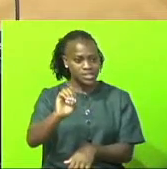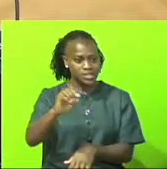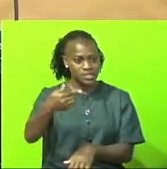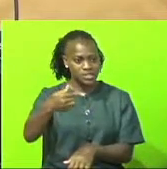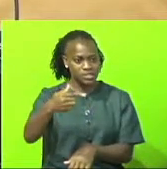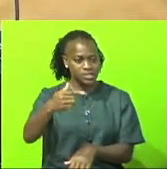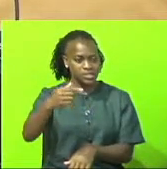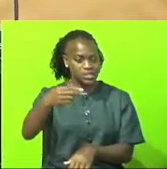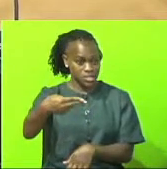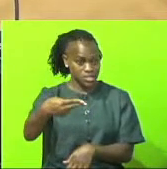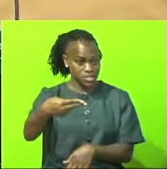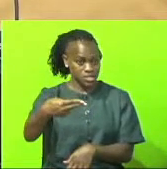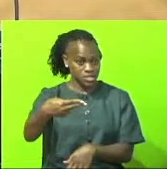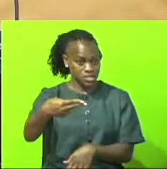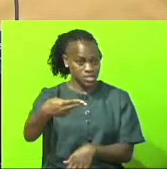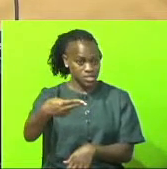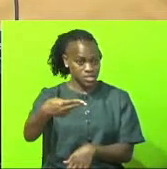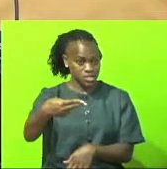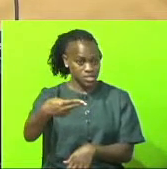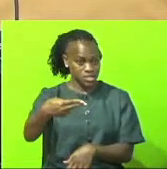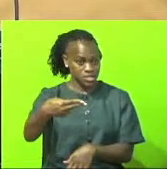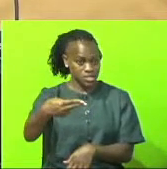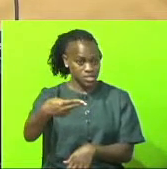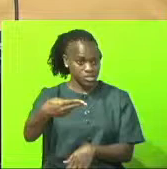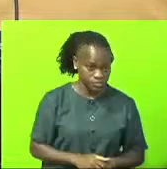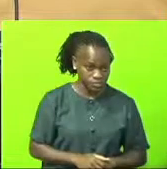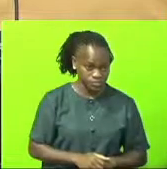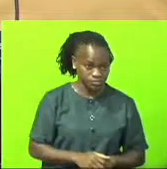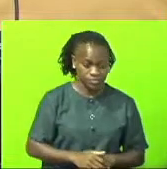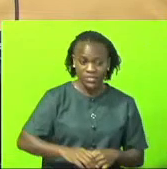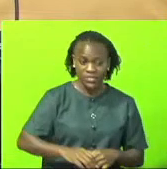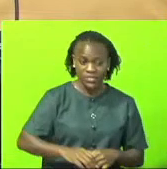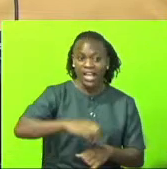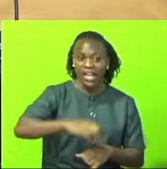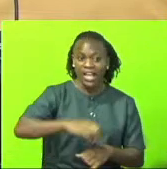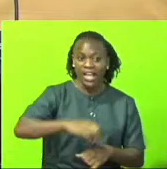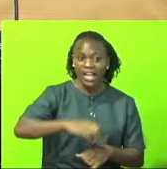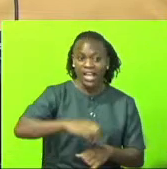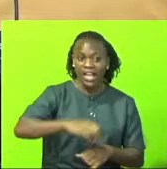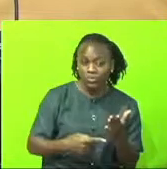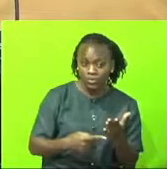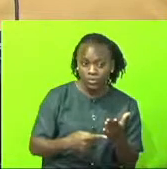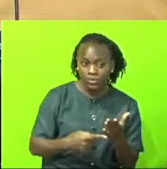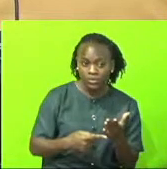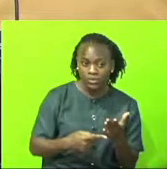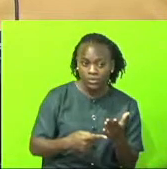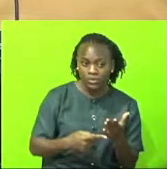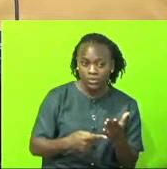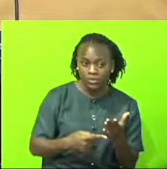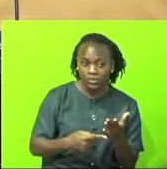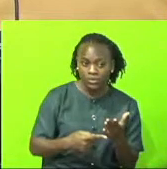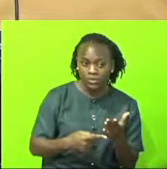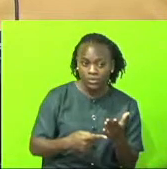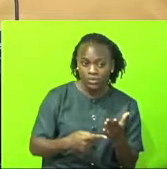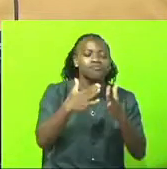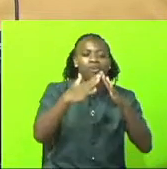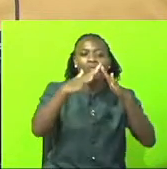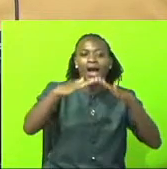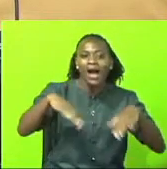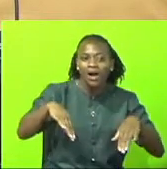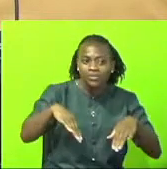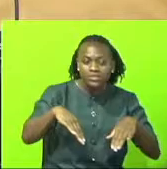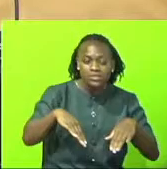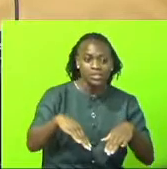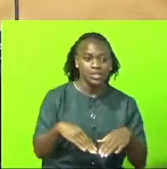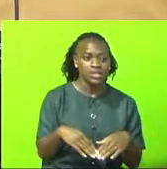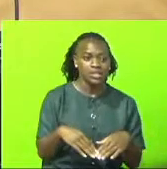Constitution. Mr. Idrisu concludes by saying, the Speaker shall inform the House of the occurrence